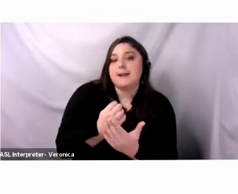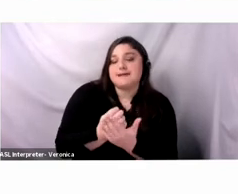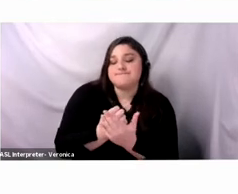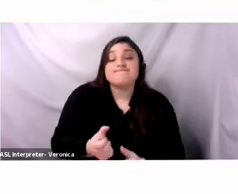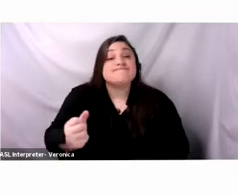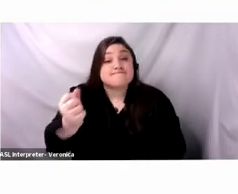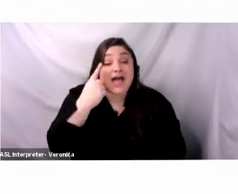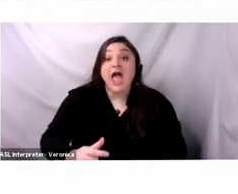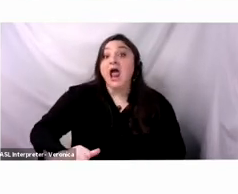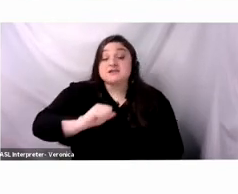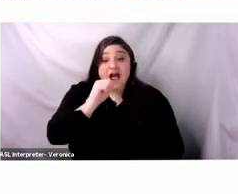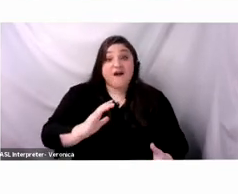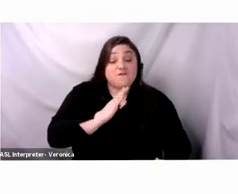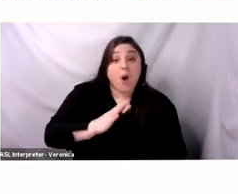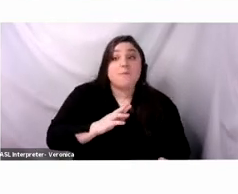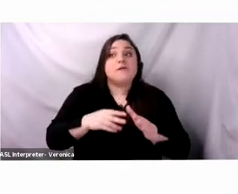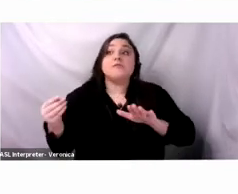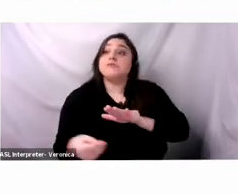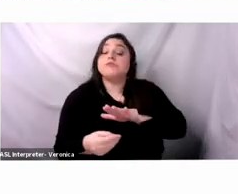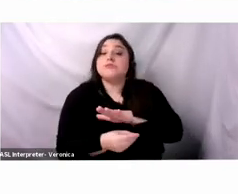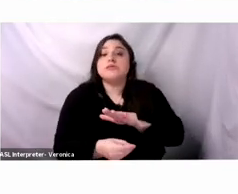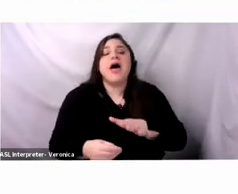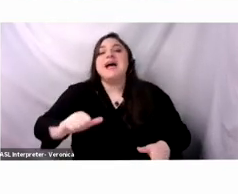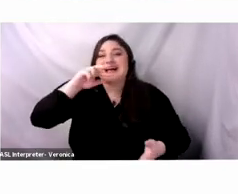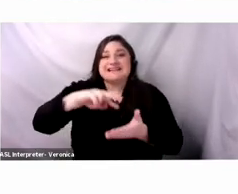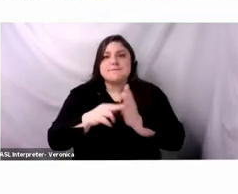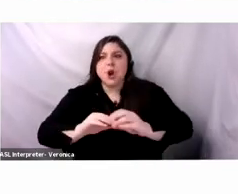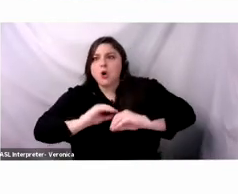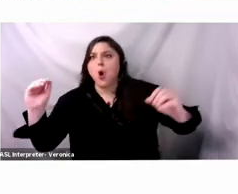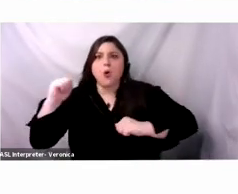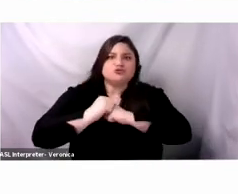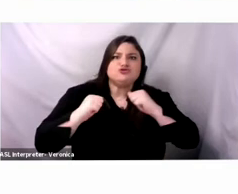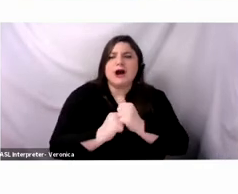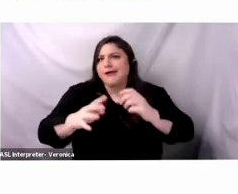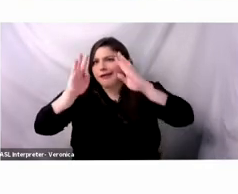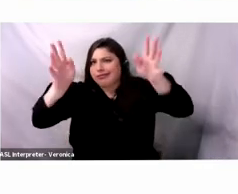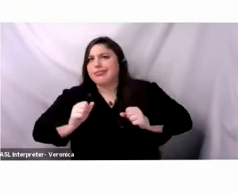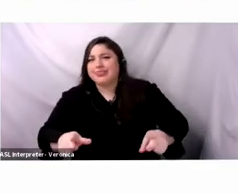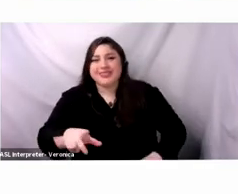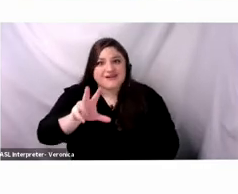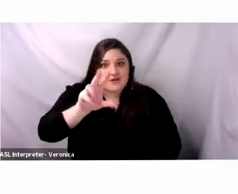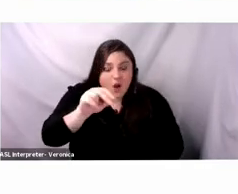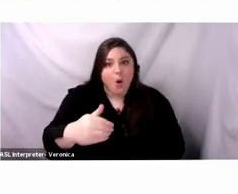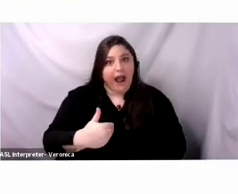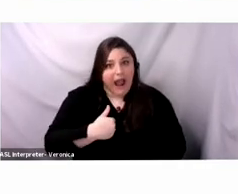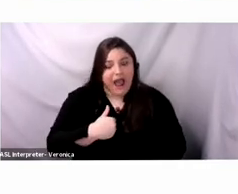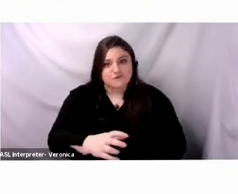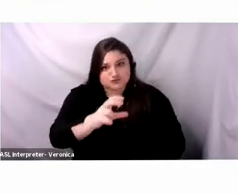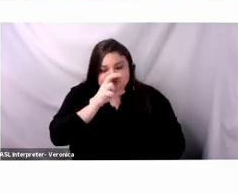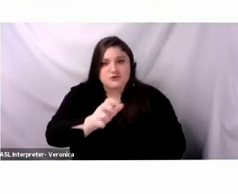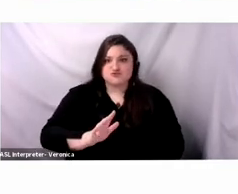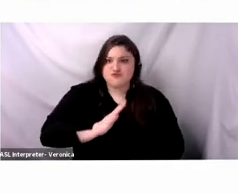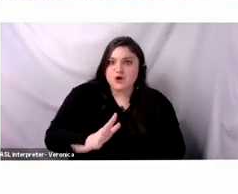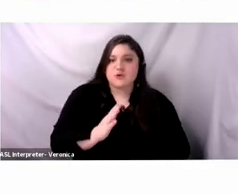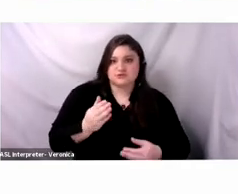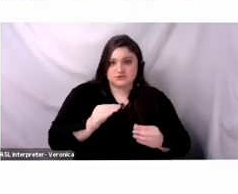does not mean it was unstructured. By the Middle Ages, there were recognized guilds across Europe and that organized the collection